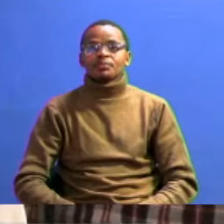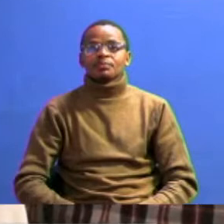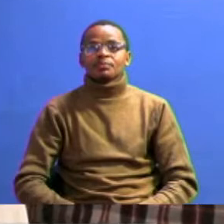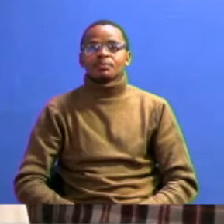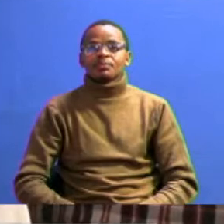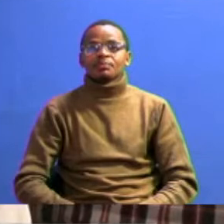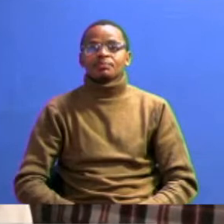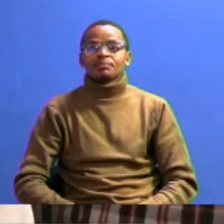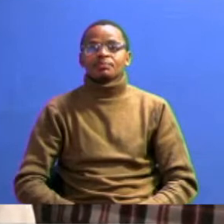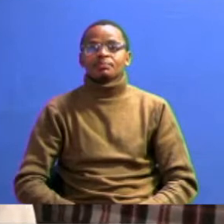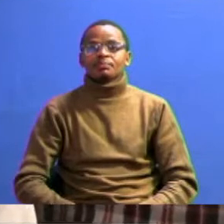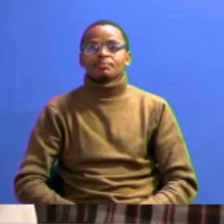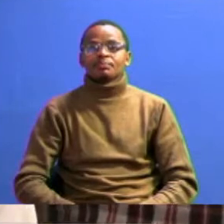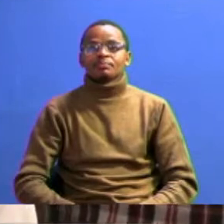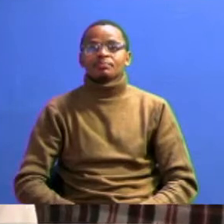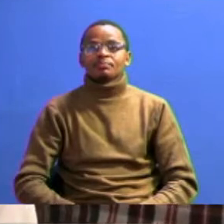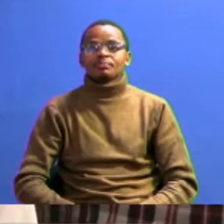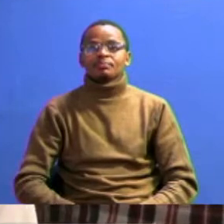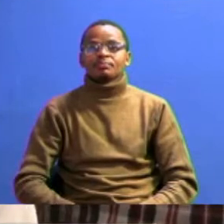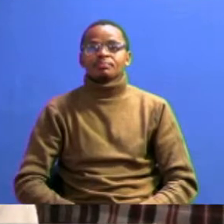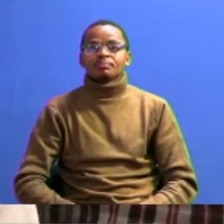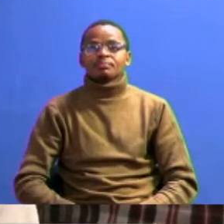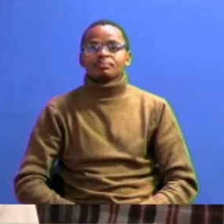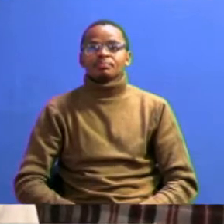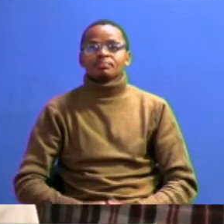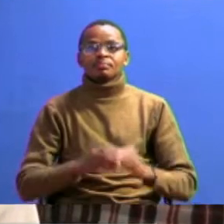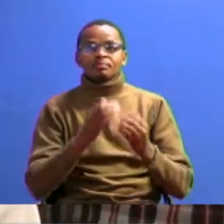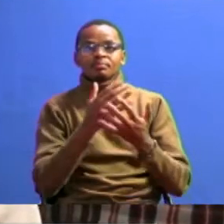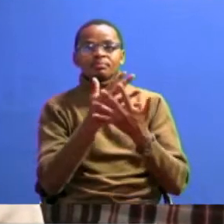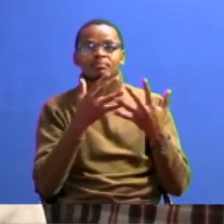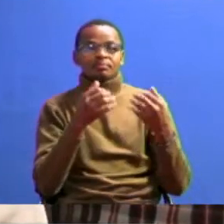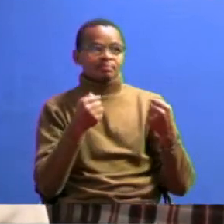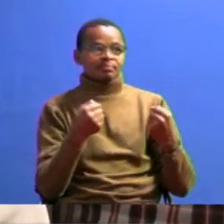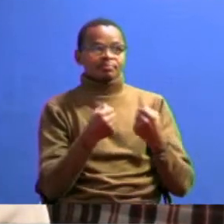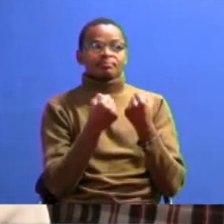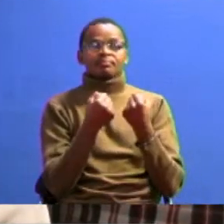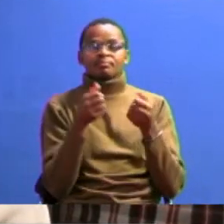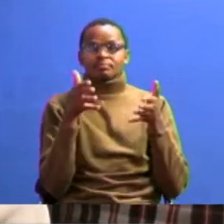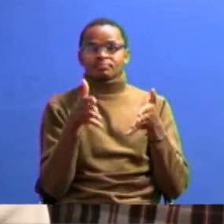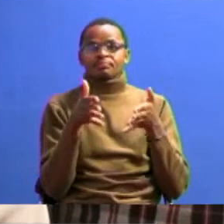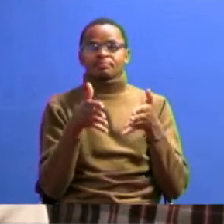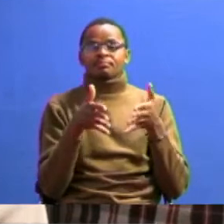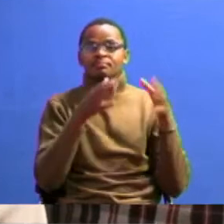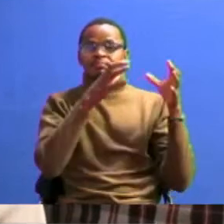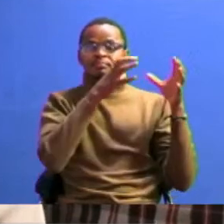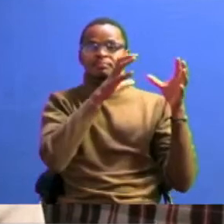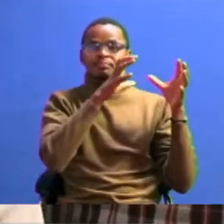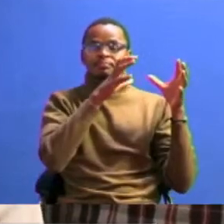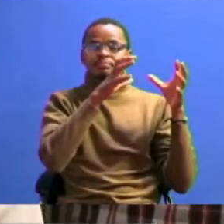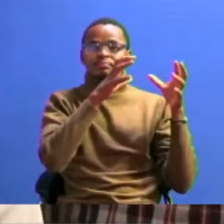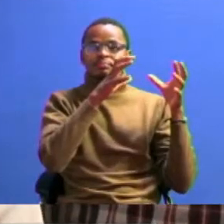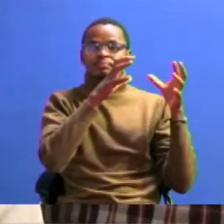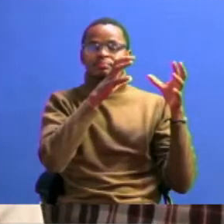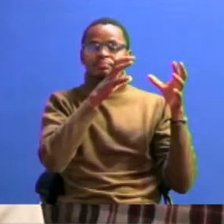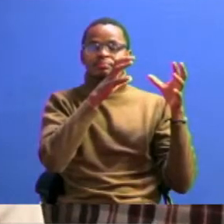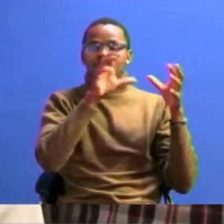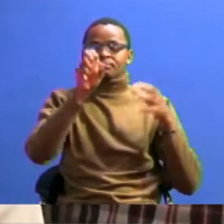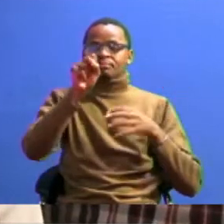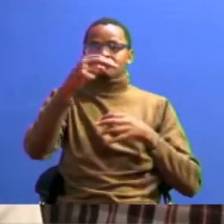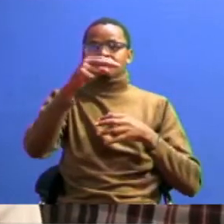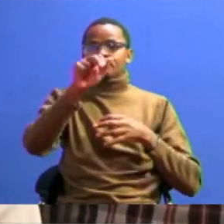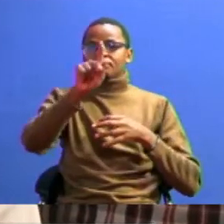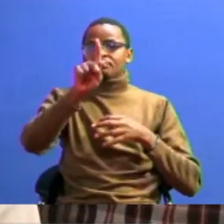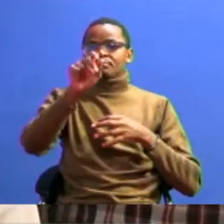hawakufa bure. Kuna kitu ambacho kimefanyika hapa Kilifi, Shakahola, na tunataka